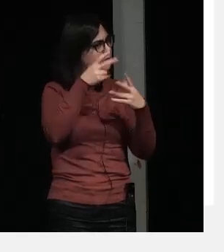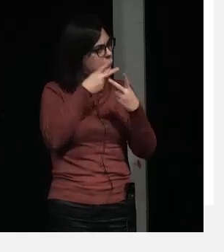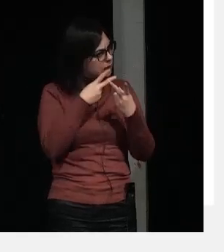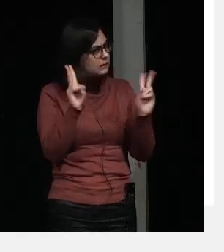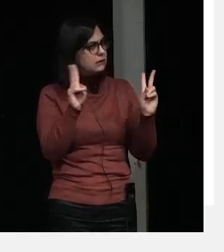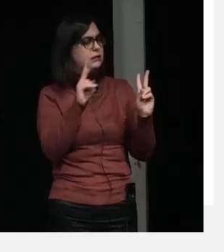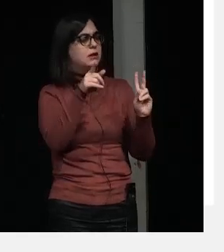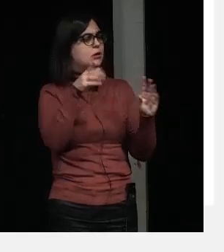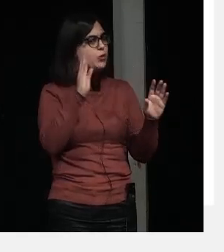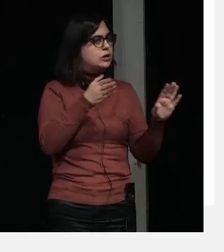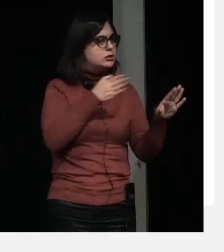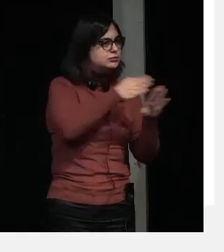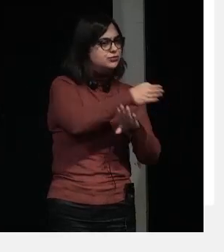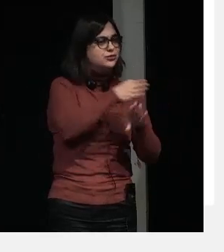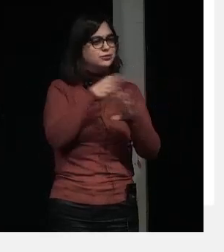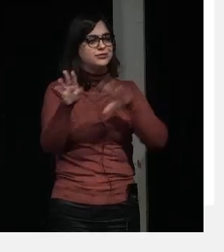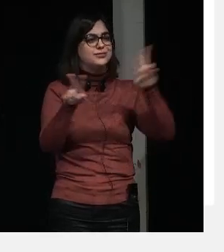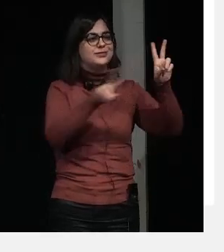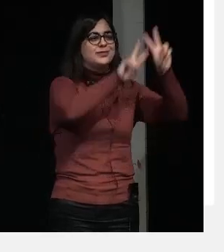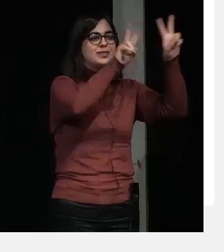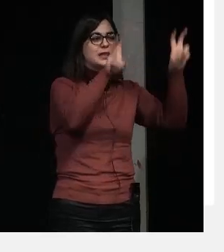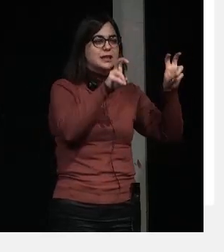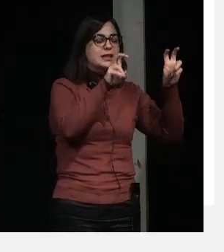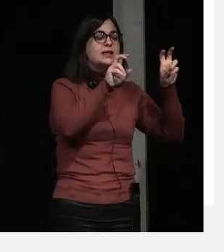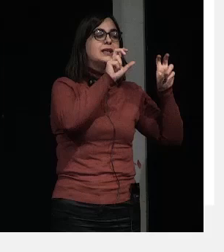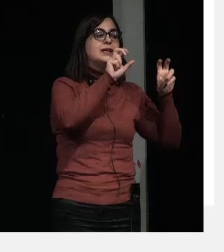Speechless, is the title of the exhibition. It's